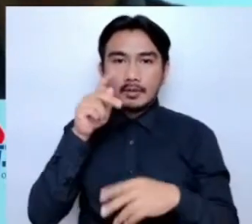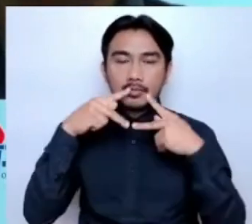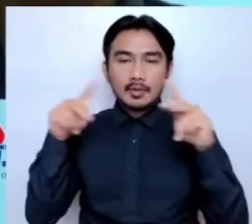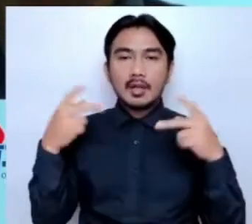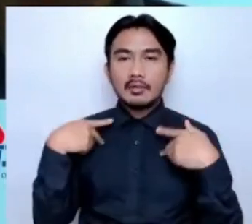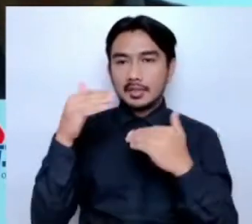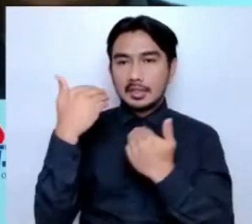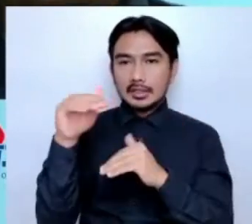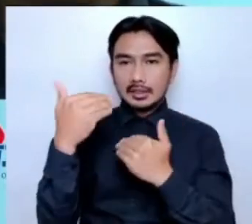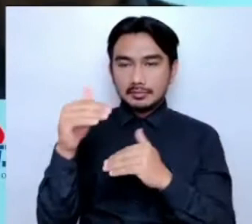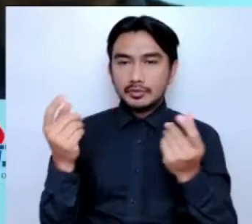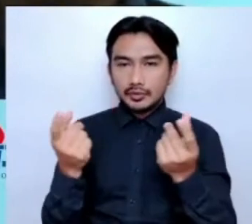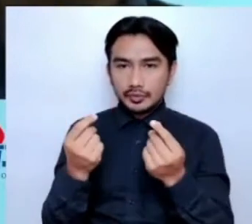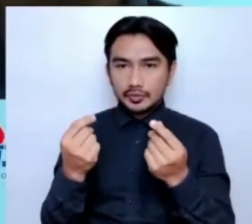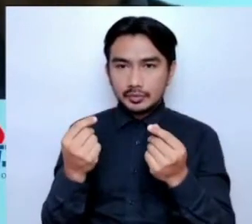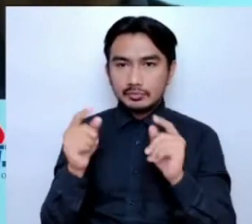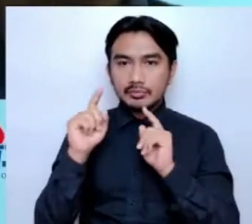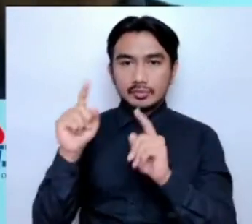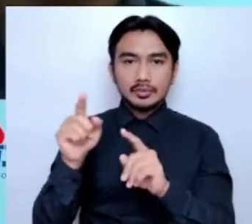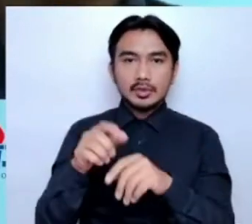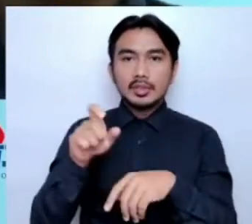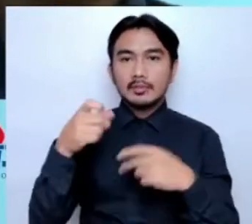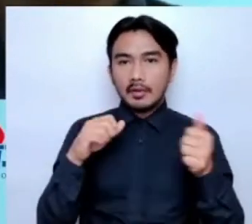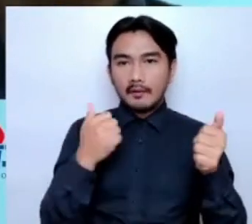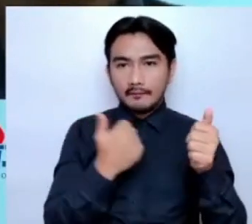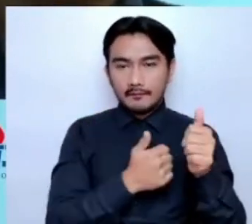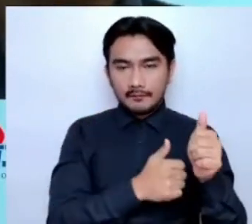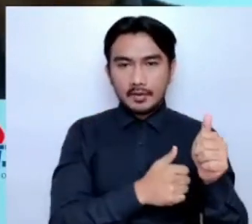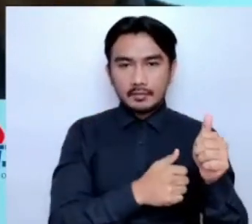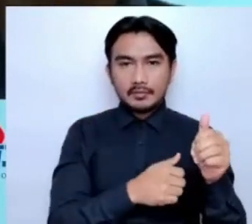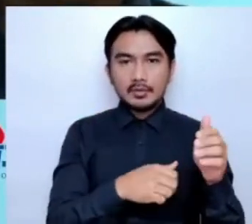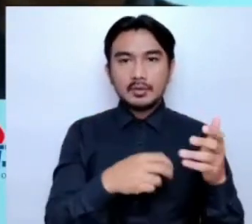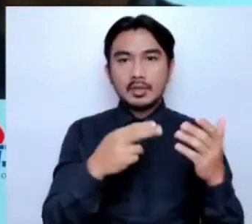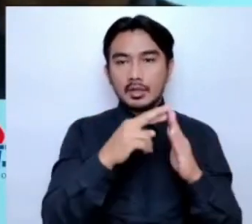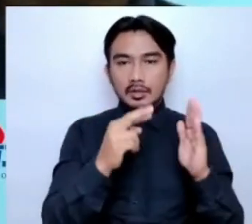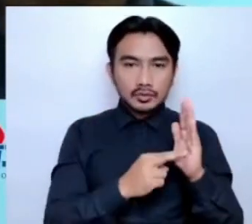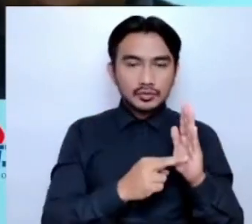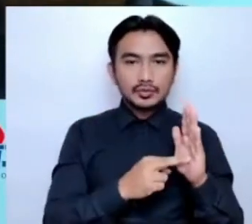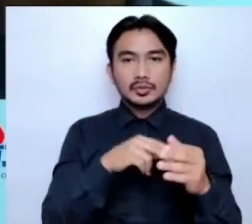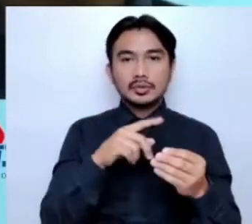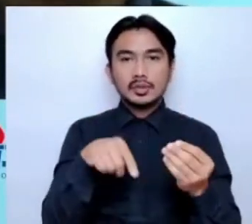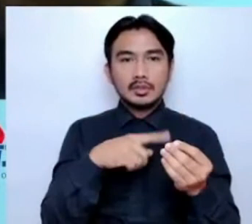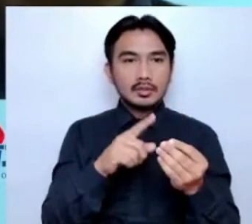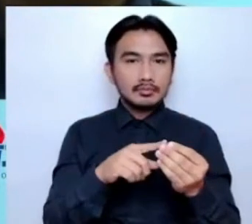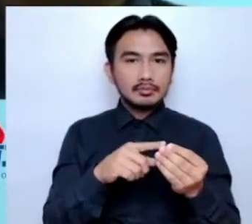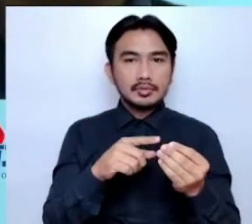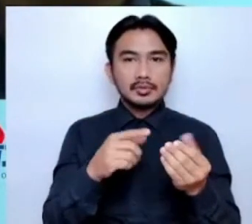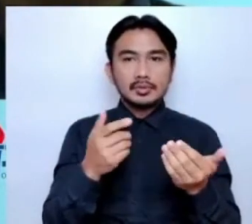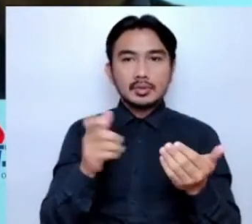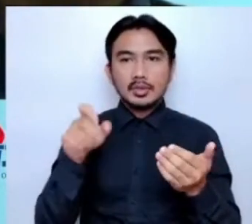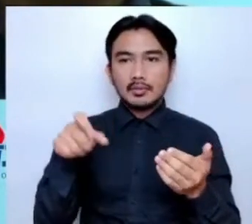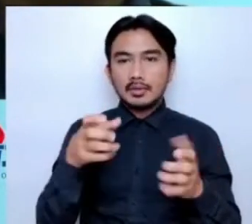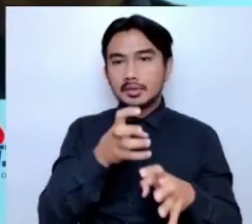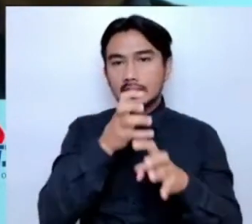classes shall follow the usual classroom observation protocols subject to strict